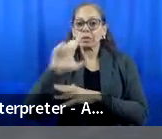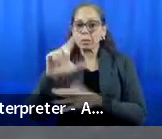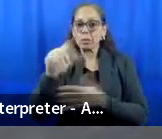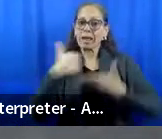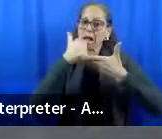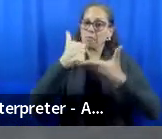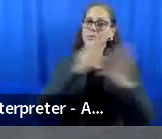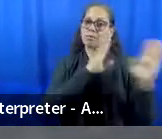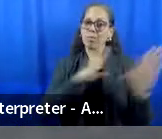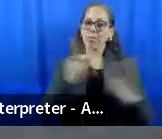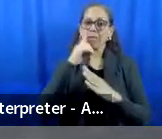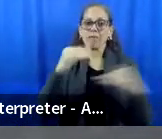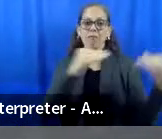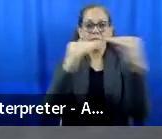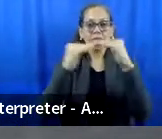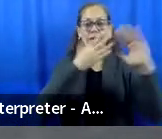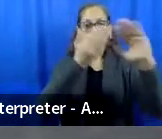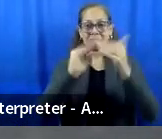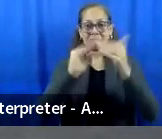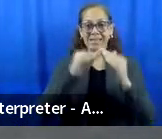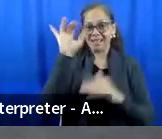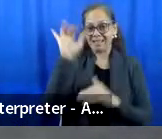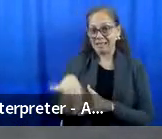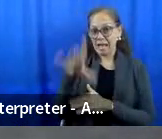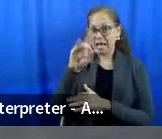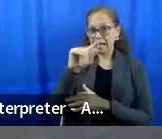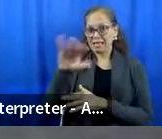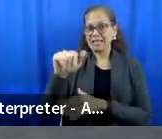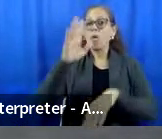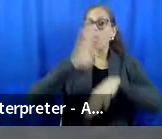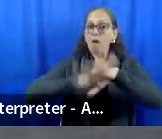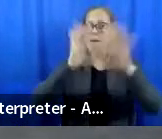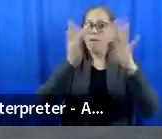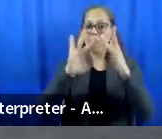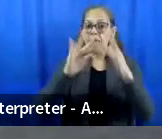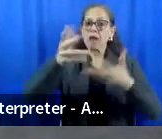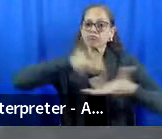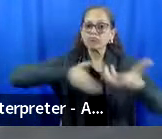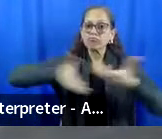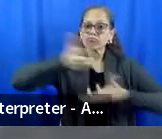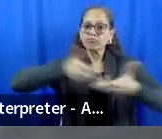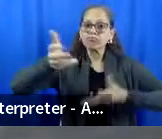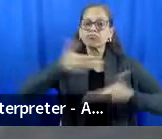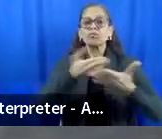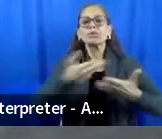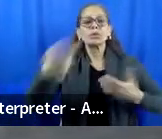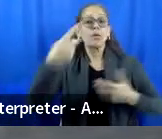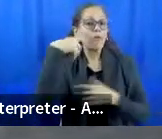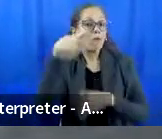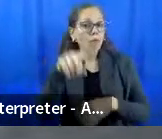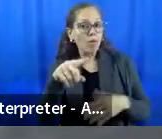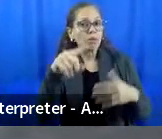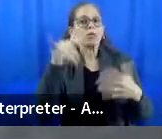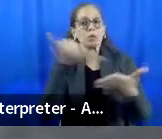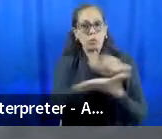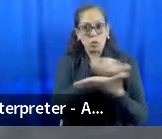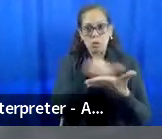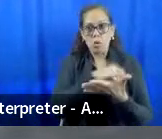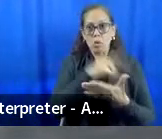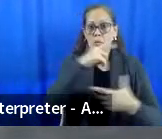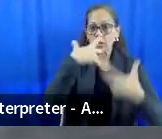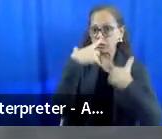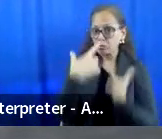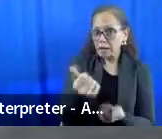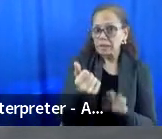city. This data tool will be an online, interactive resource for New Yorkers who are interested in exploring